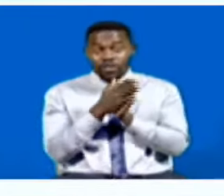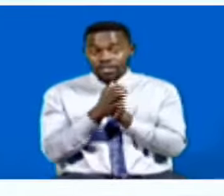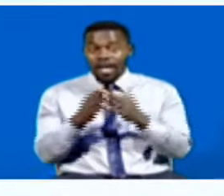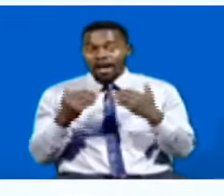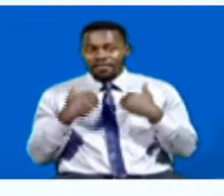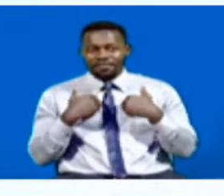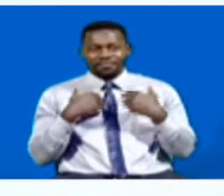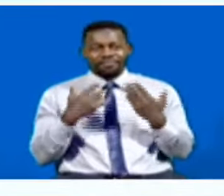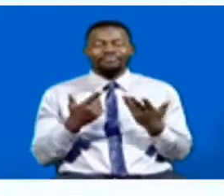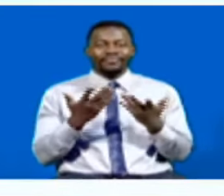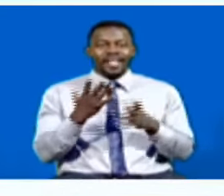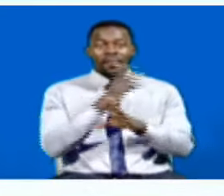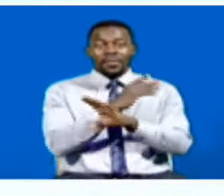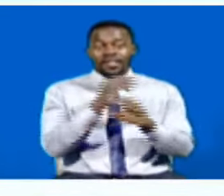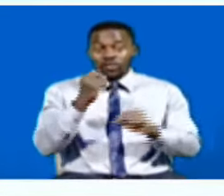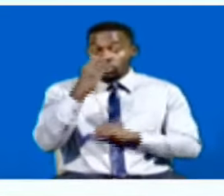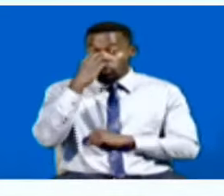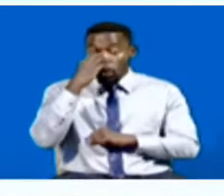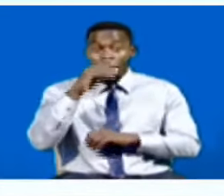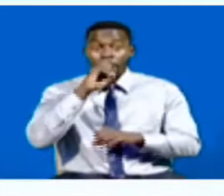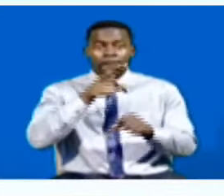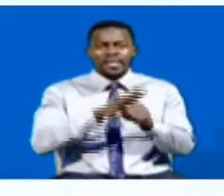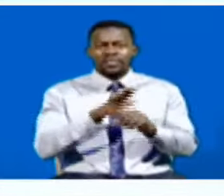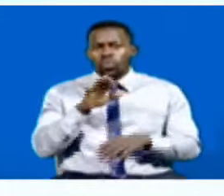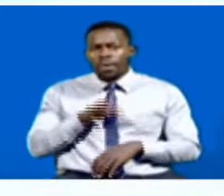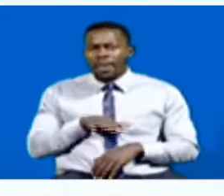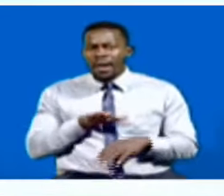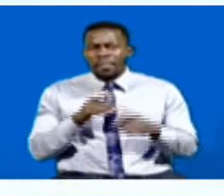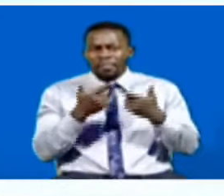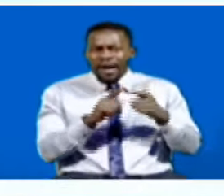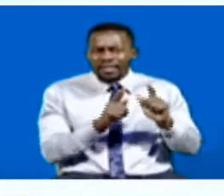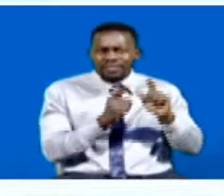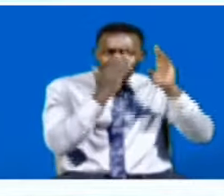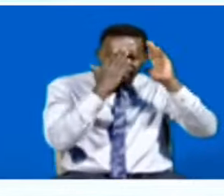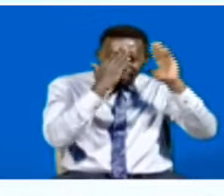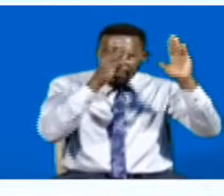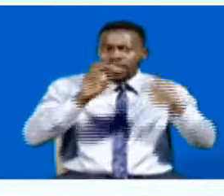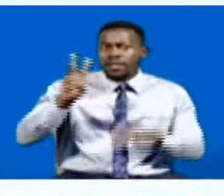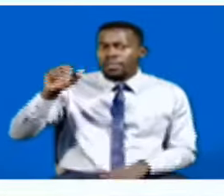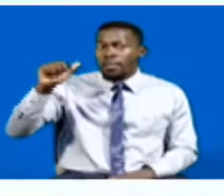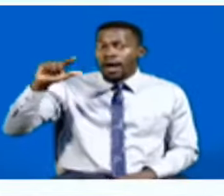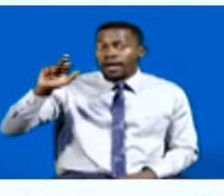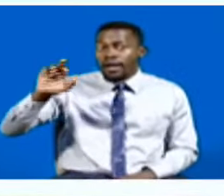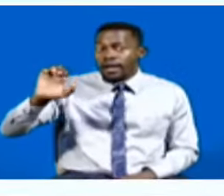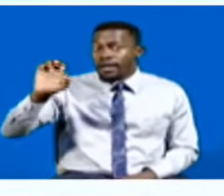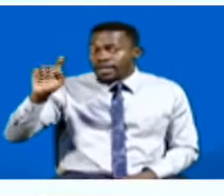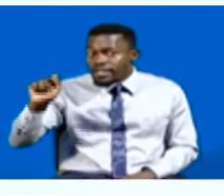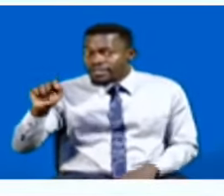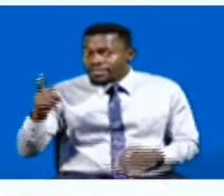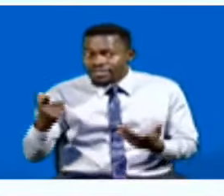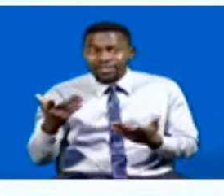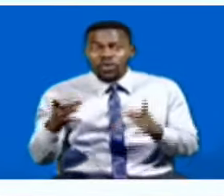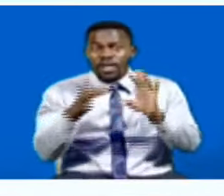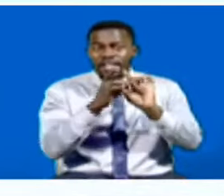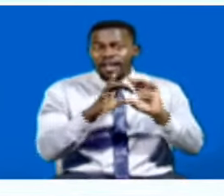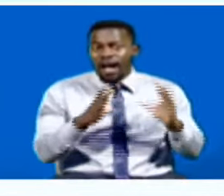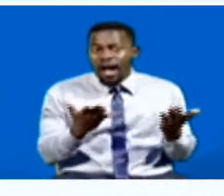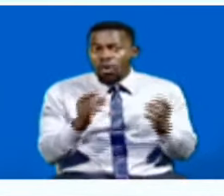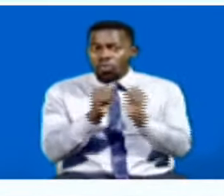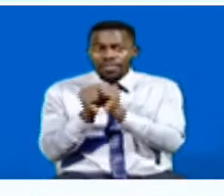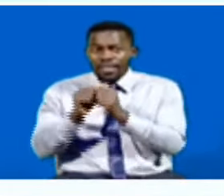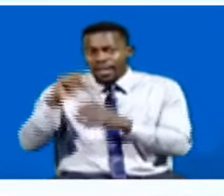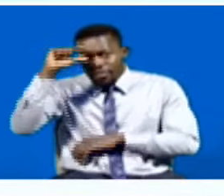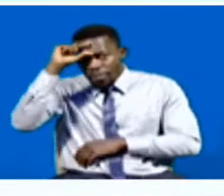ahadi uongozi kina mama. Na je, Askofu Margaret Wanjiru ana kisasi na serikali ya Kenya Kwanza? Paul